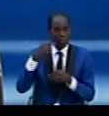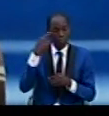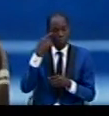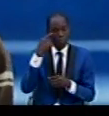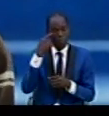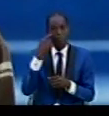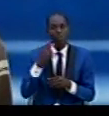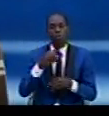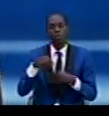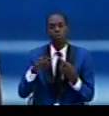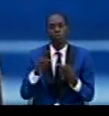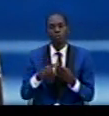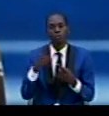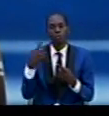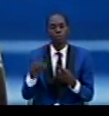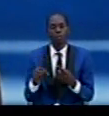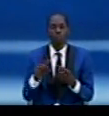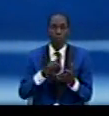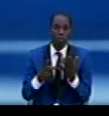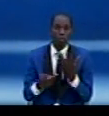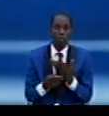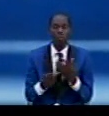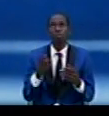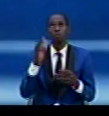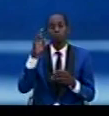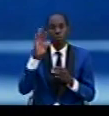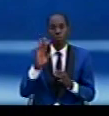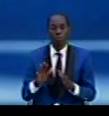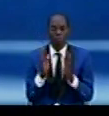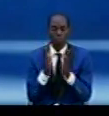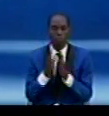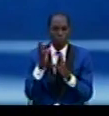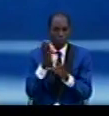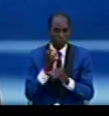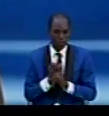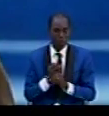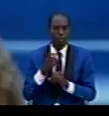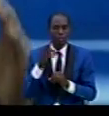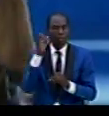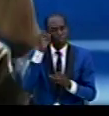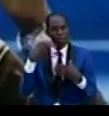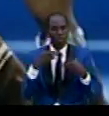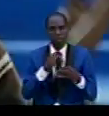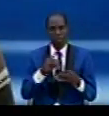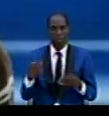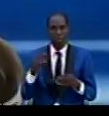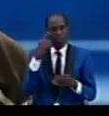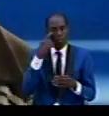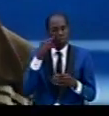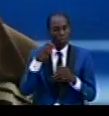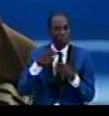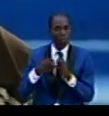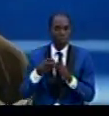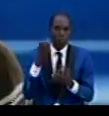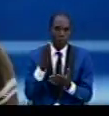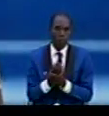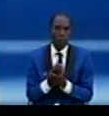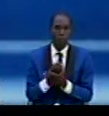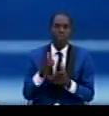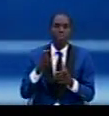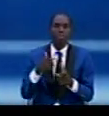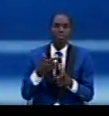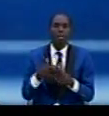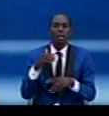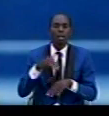Global Crusade, Pastor prayed, and I received my healing, it was not itching me again. Now, the Miracle Explosion Crusade